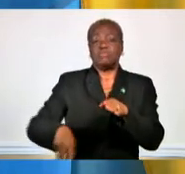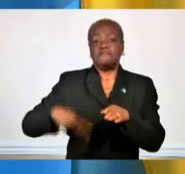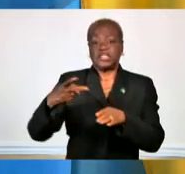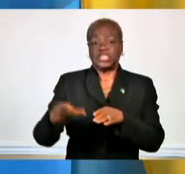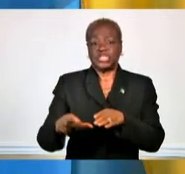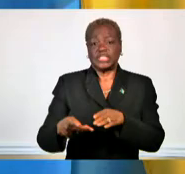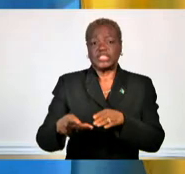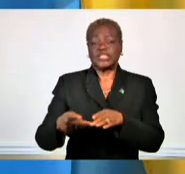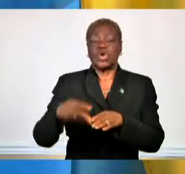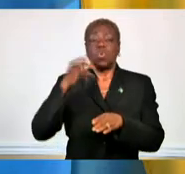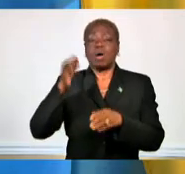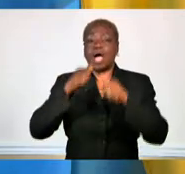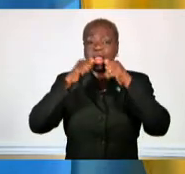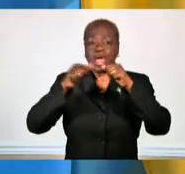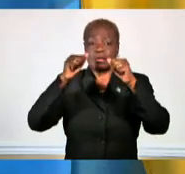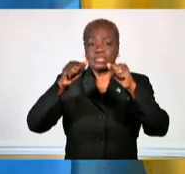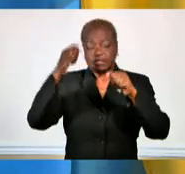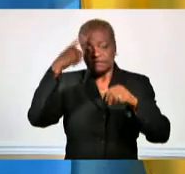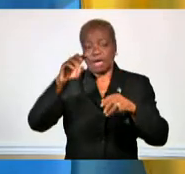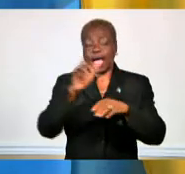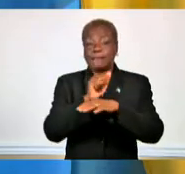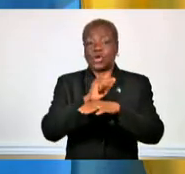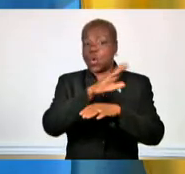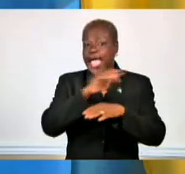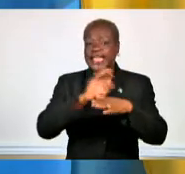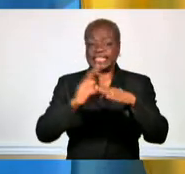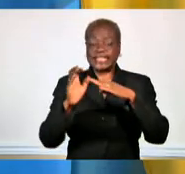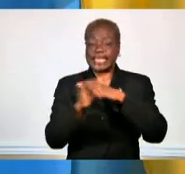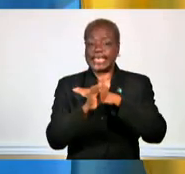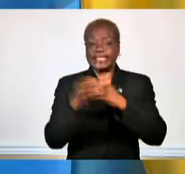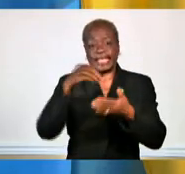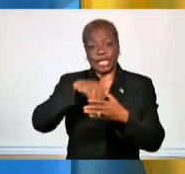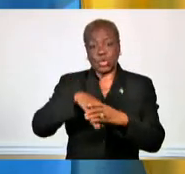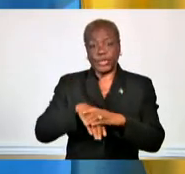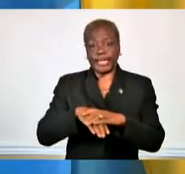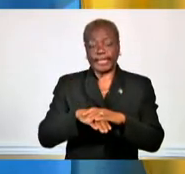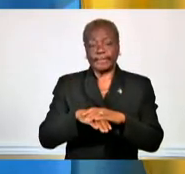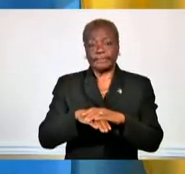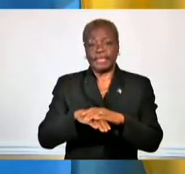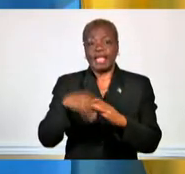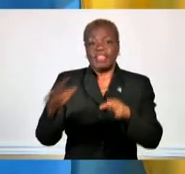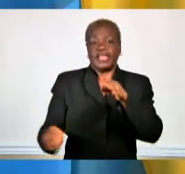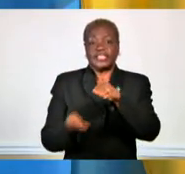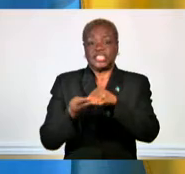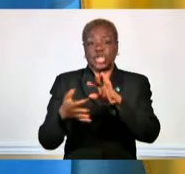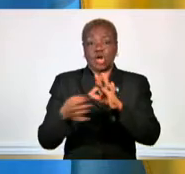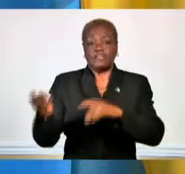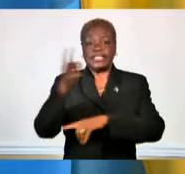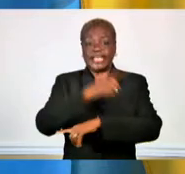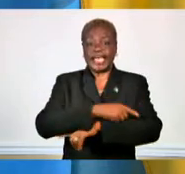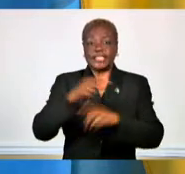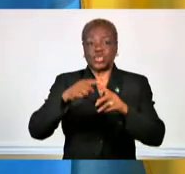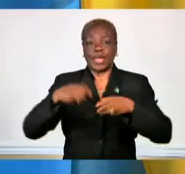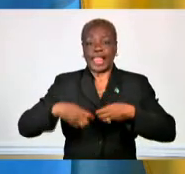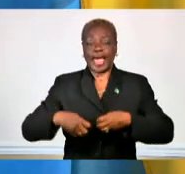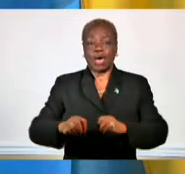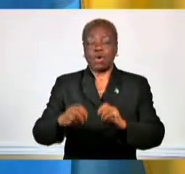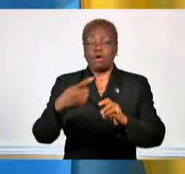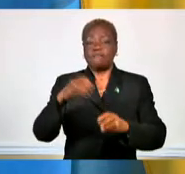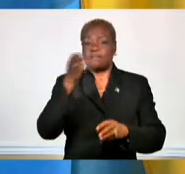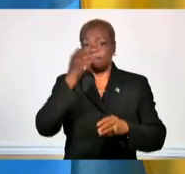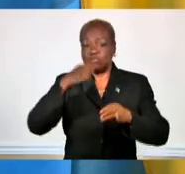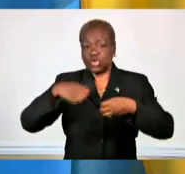announced for Abaco and the Abaco Keys, including the addition of days to allow for grocery